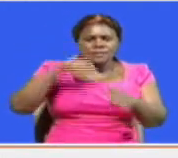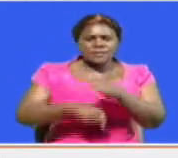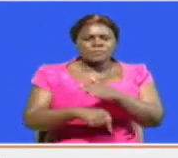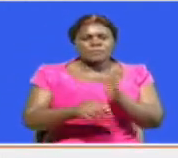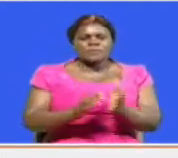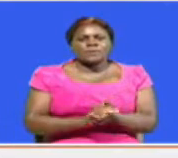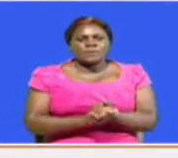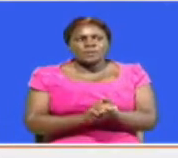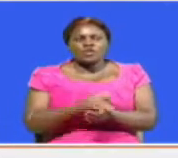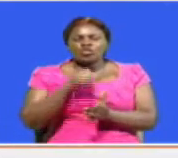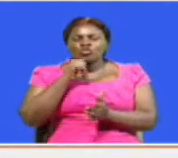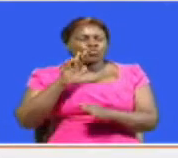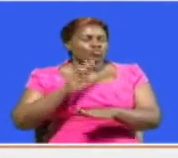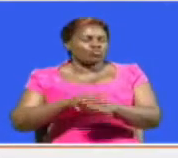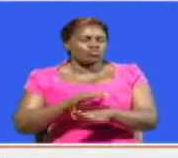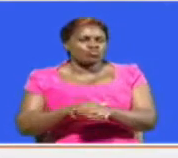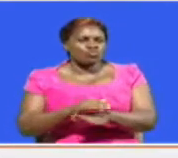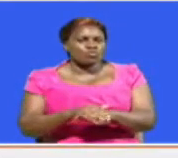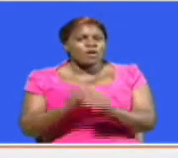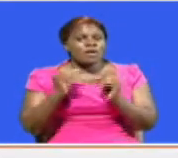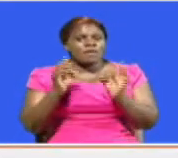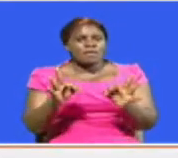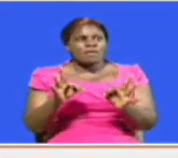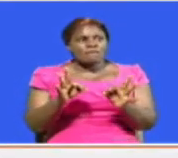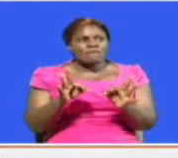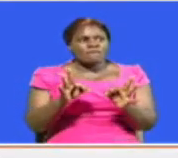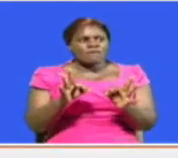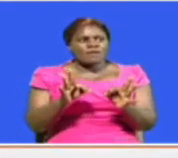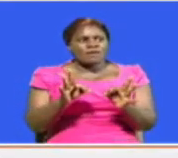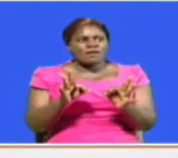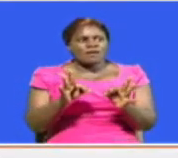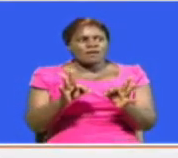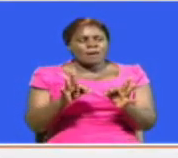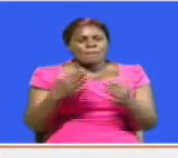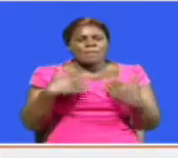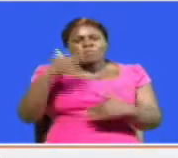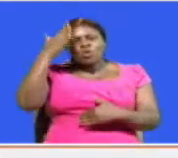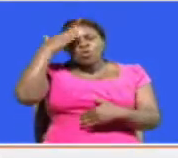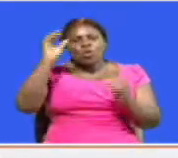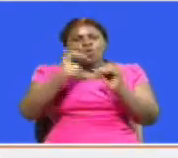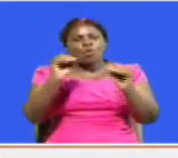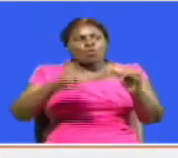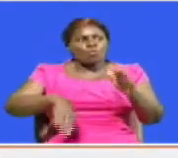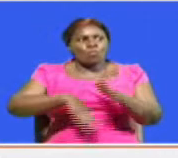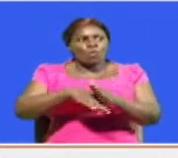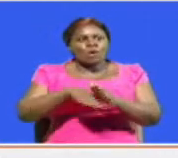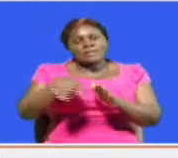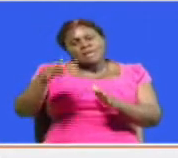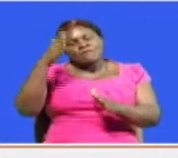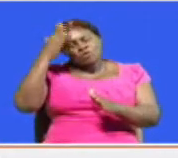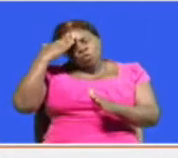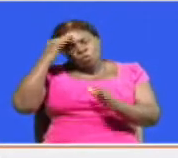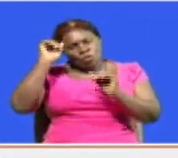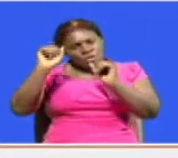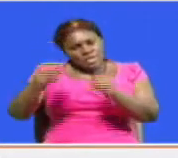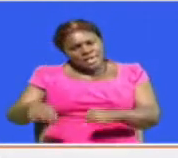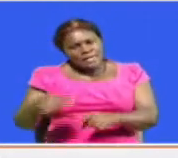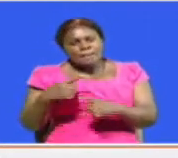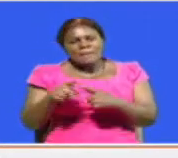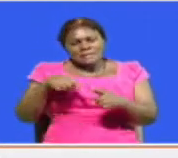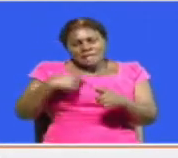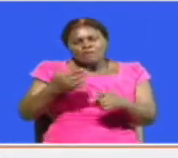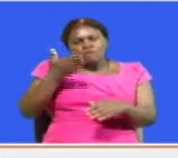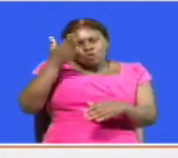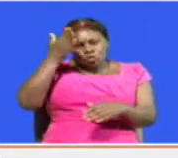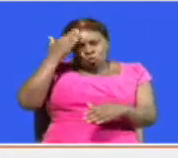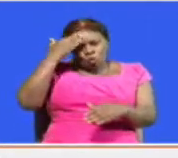na haitakuwa vizuri mpira iwekwe kwa wale watu hawajui. Wanaweza kuwa wanajua ndio, lakini sisi tujua